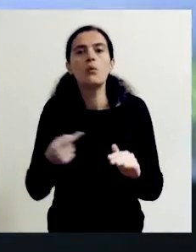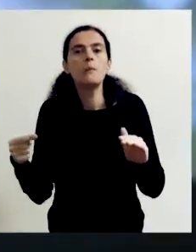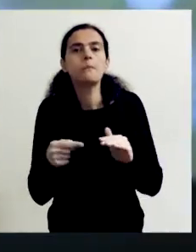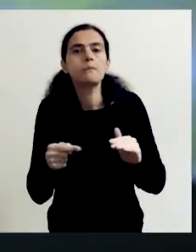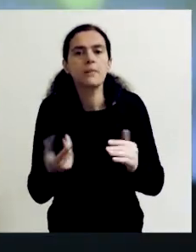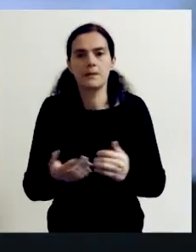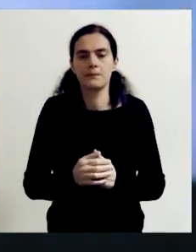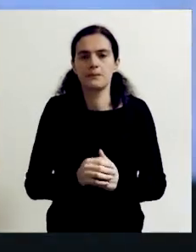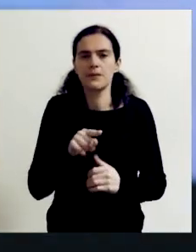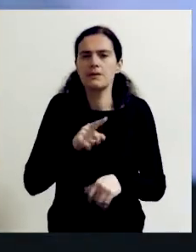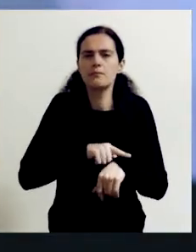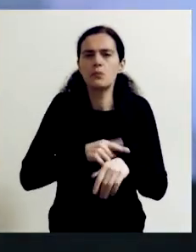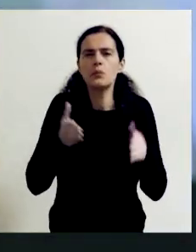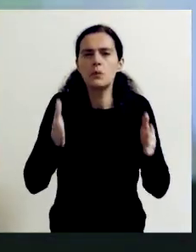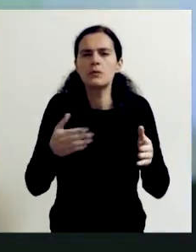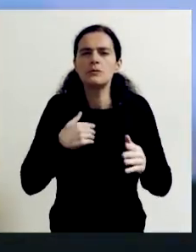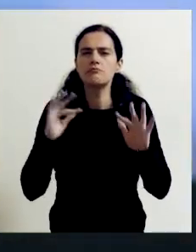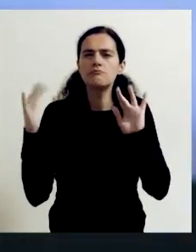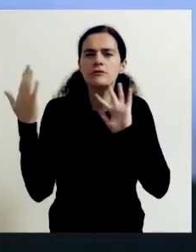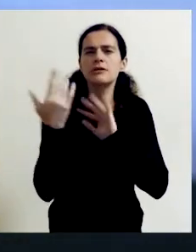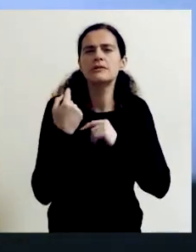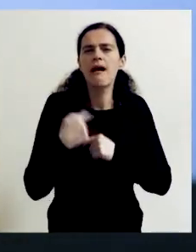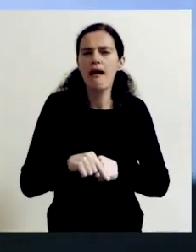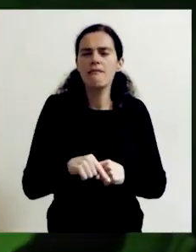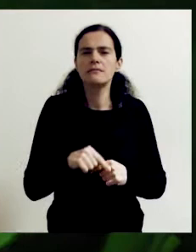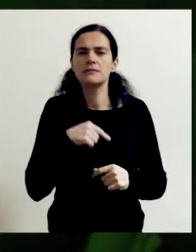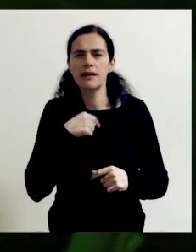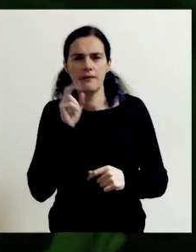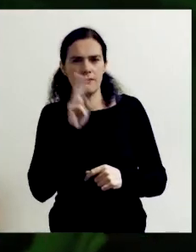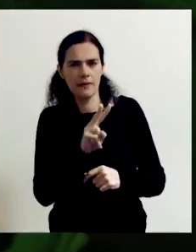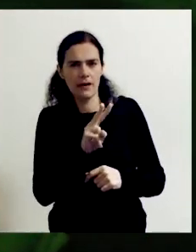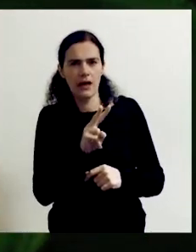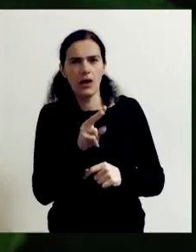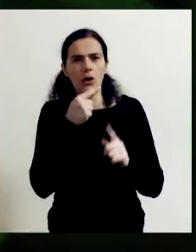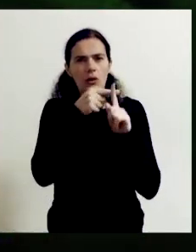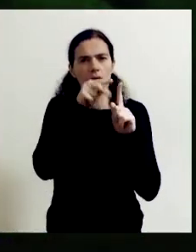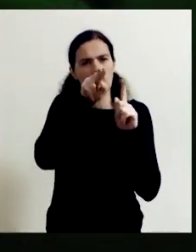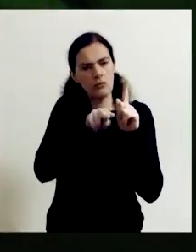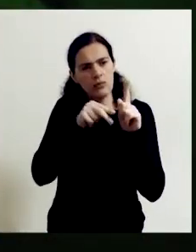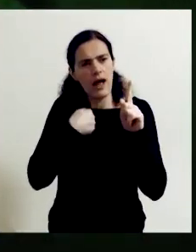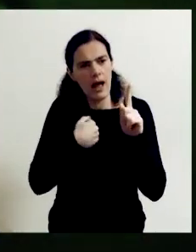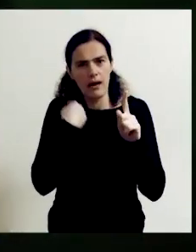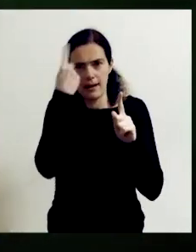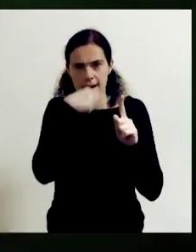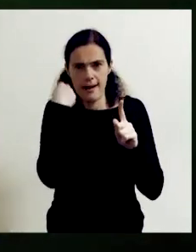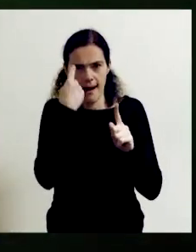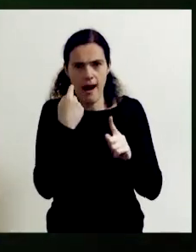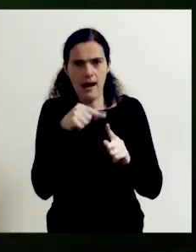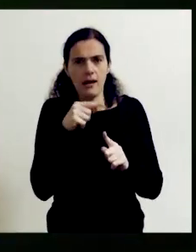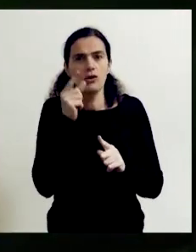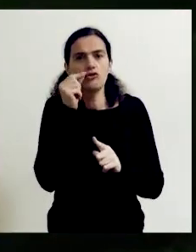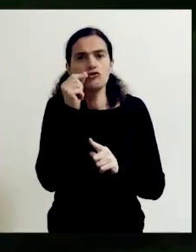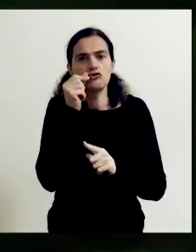this underworld, in this moment of nature, you will face this tomb-like sculpture where